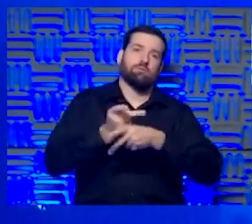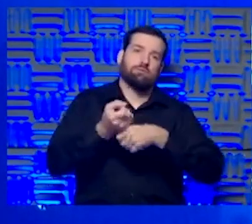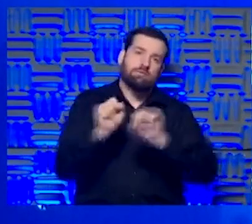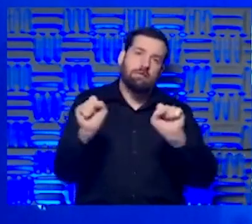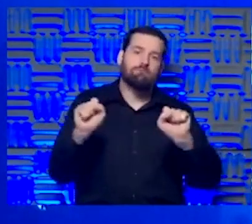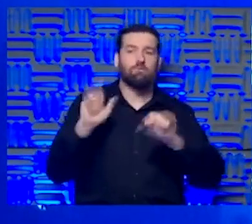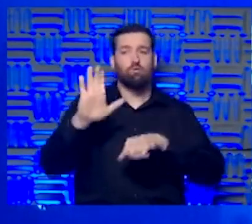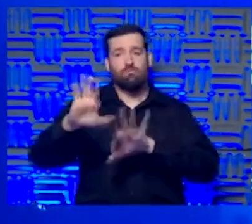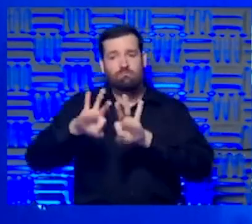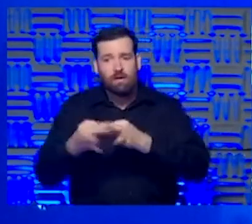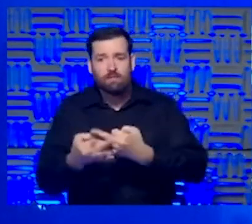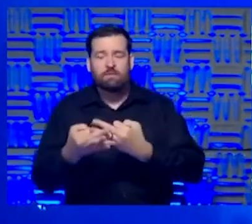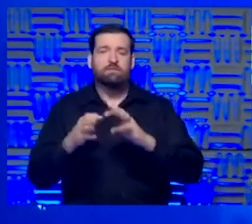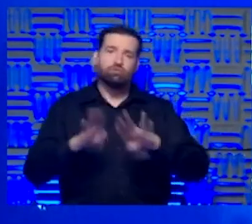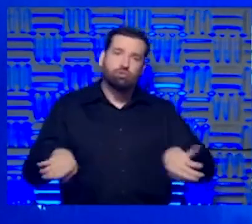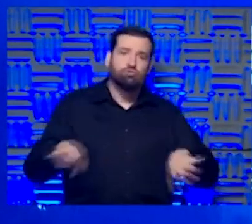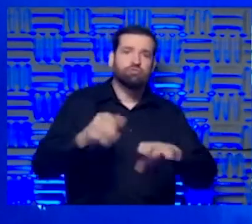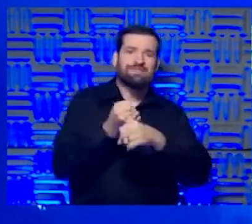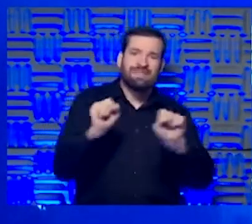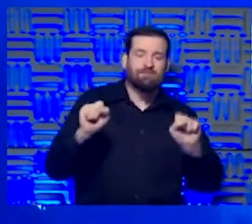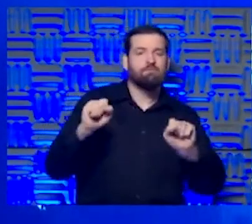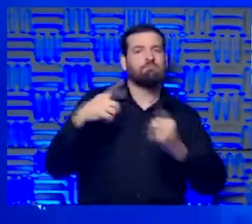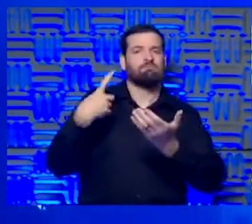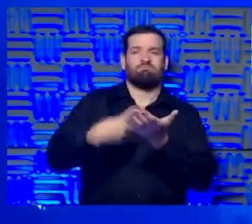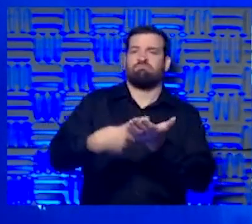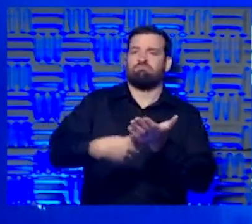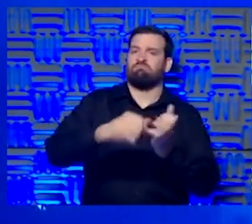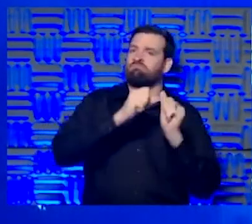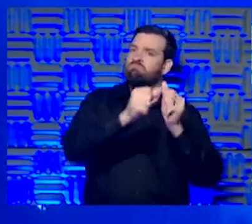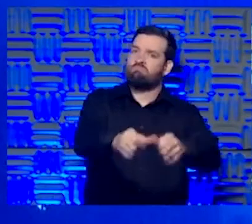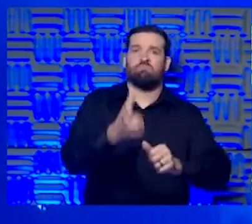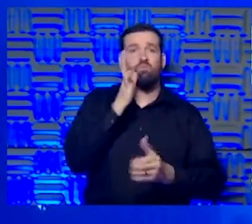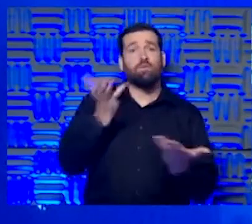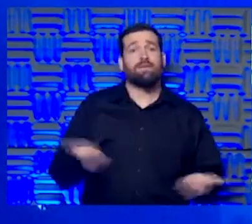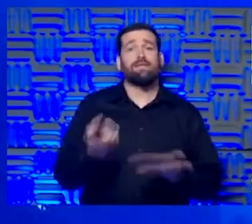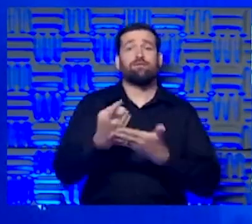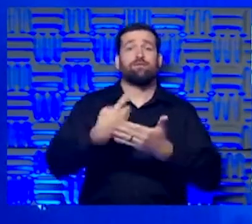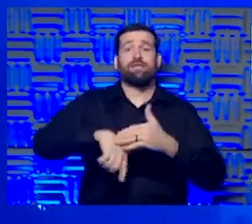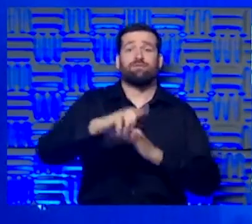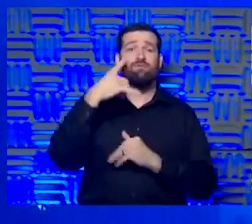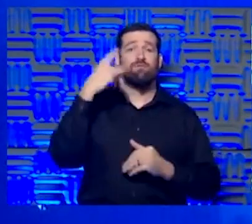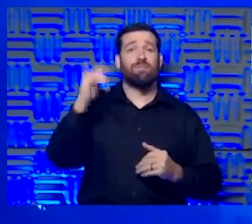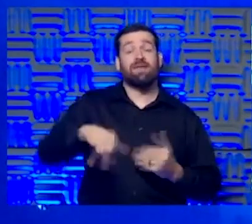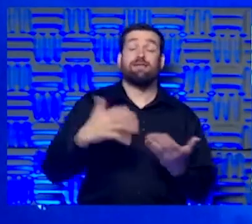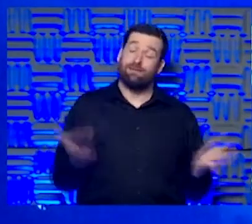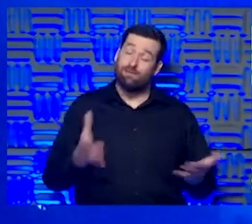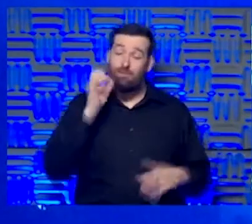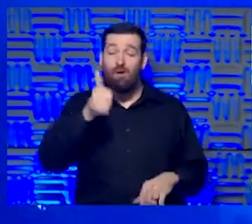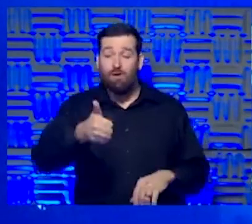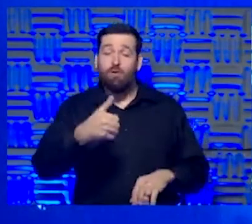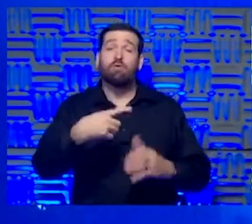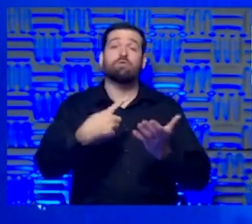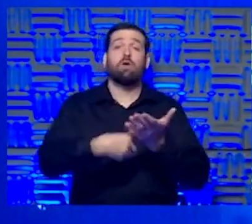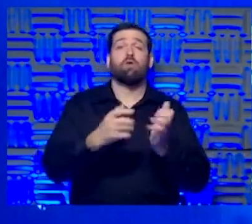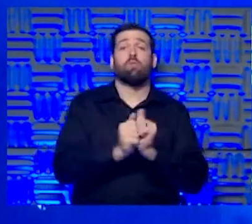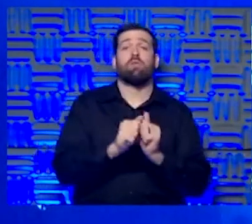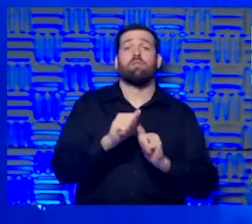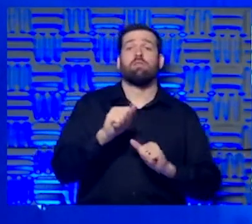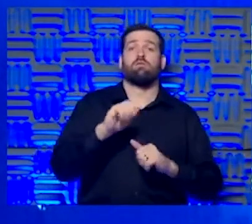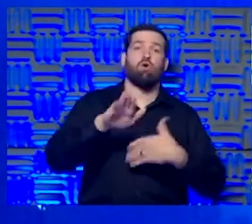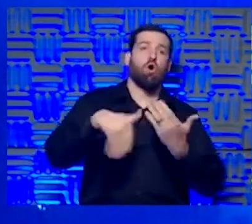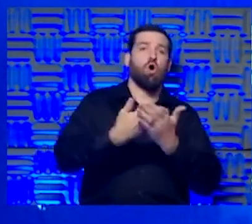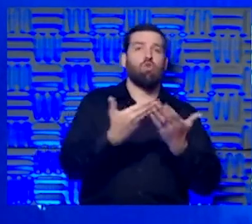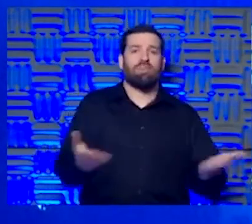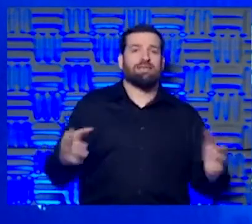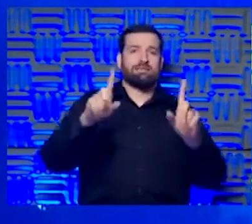family safe, keep your children safe, keep the conversations going. We'll be here next week to do just that. We'll be here tomorrow when we talk with all things